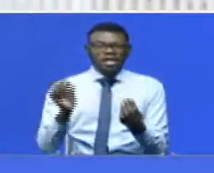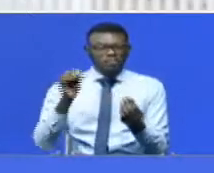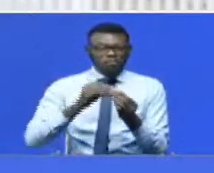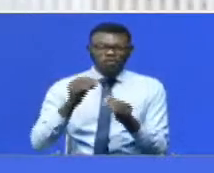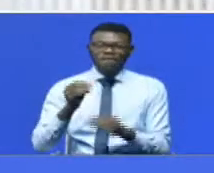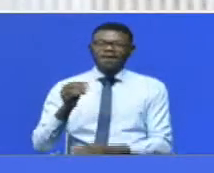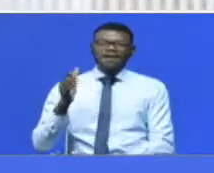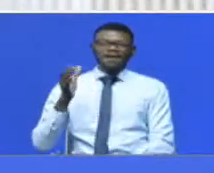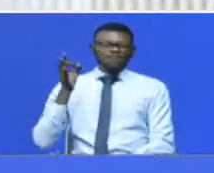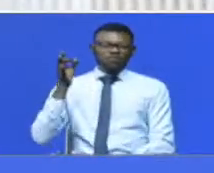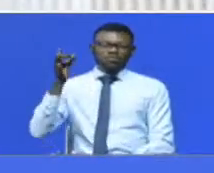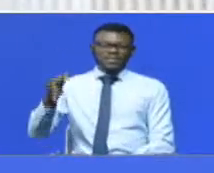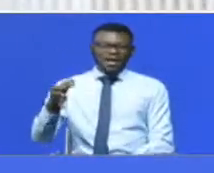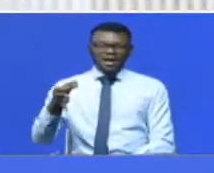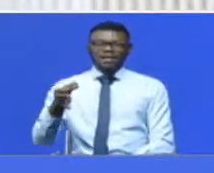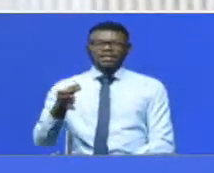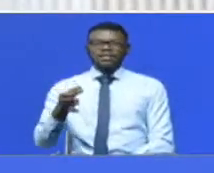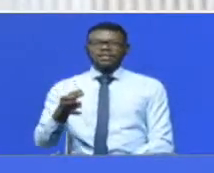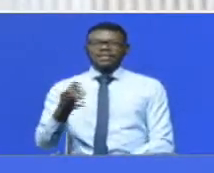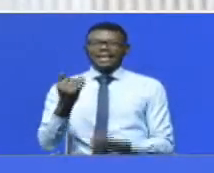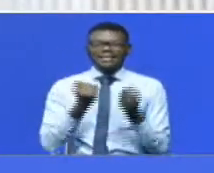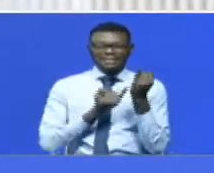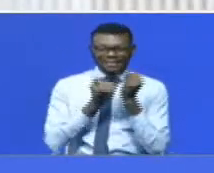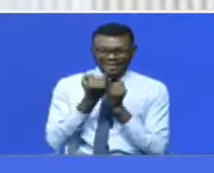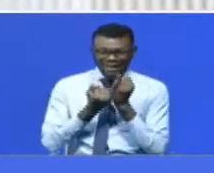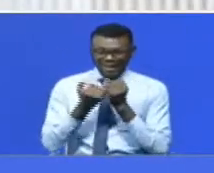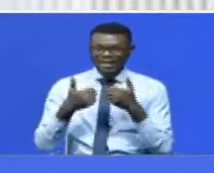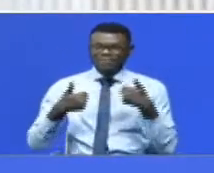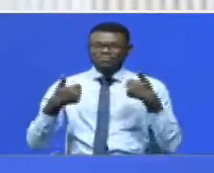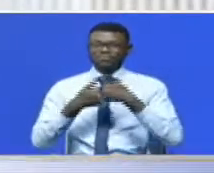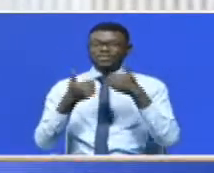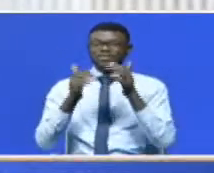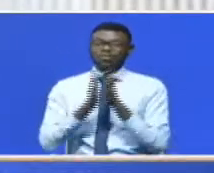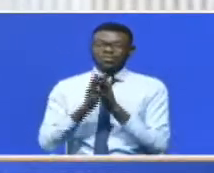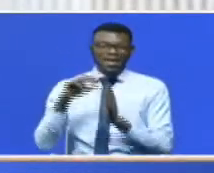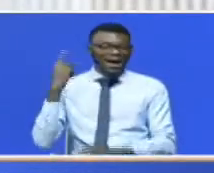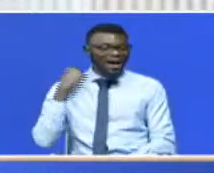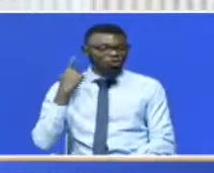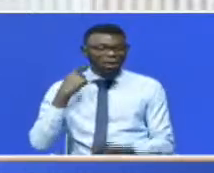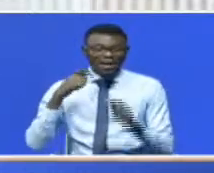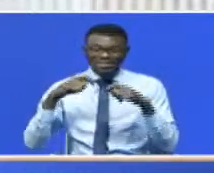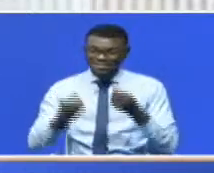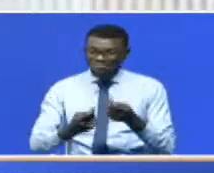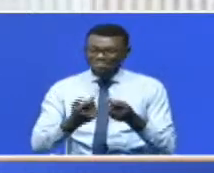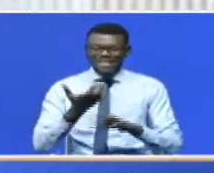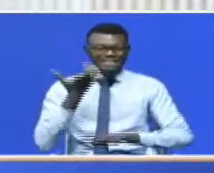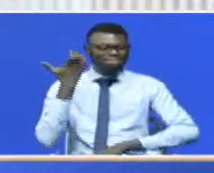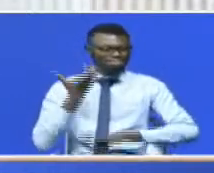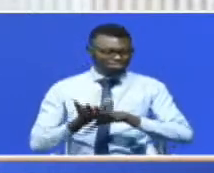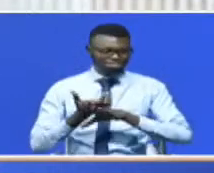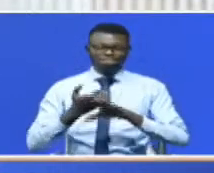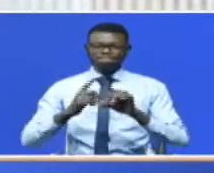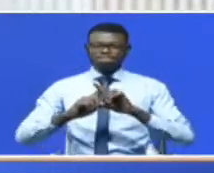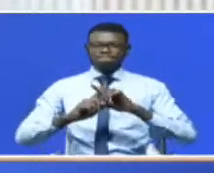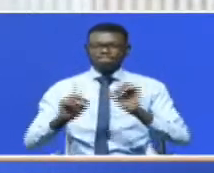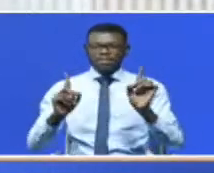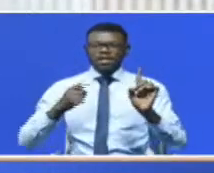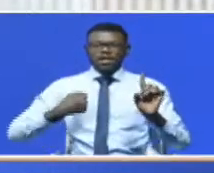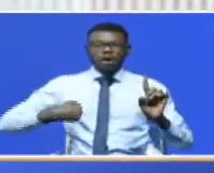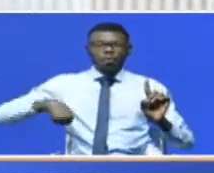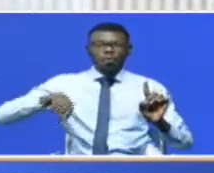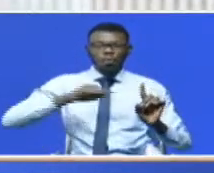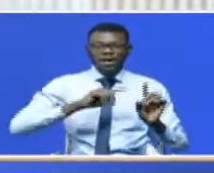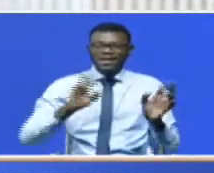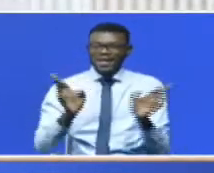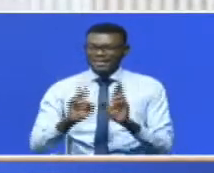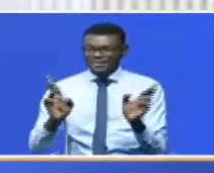matches. Especially there's a Saturday match against Sharks. It's a tough match, but we are up to it. We are ready, and we